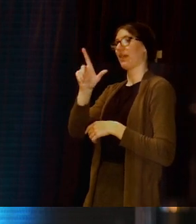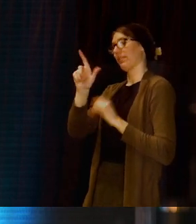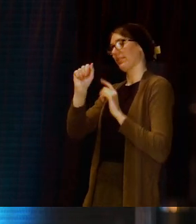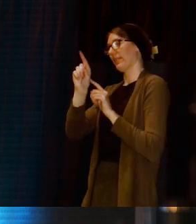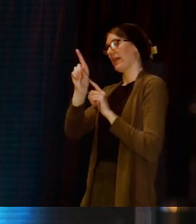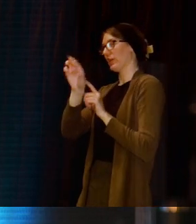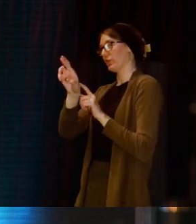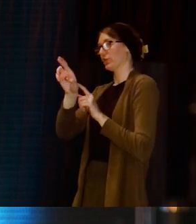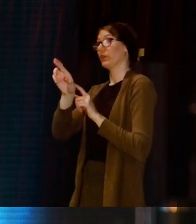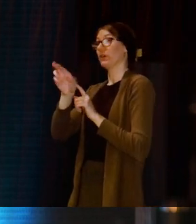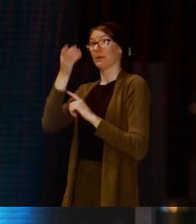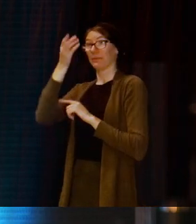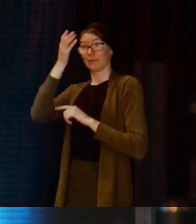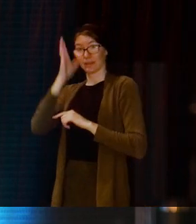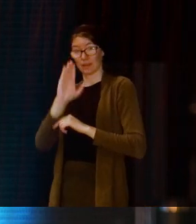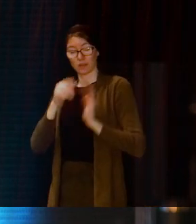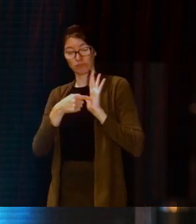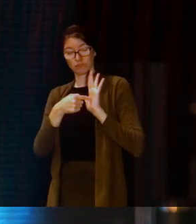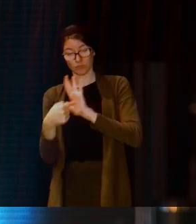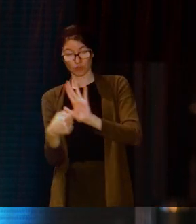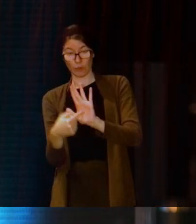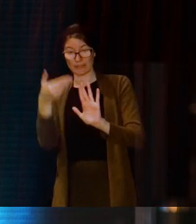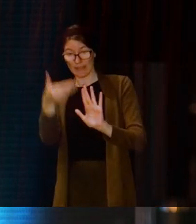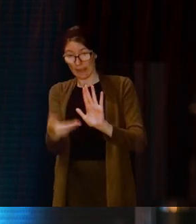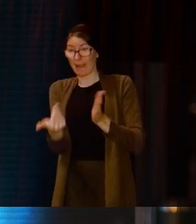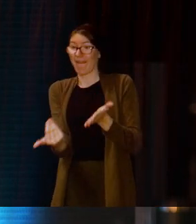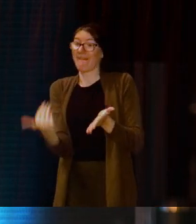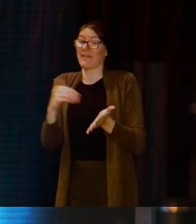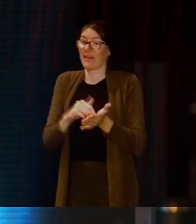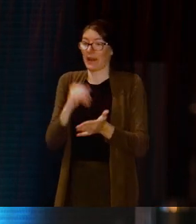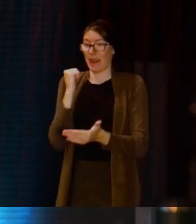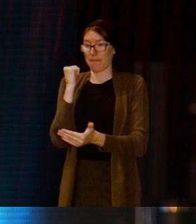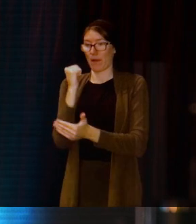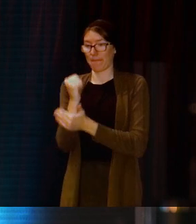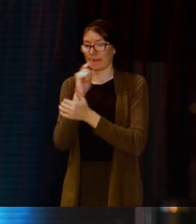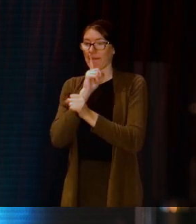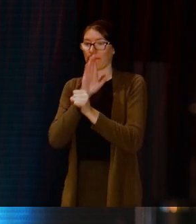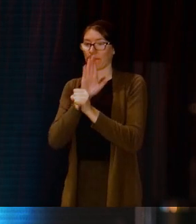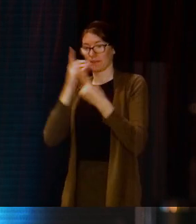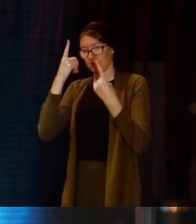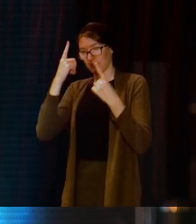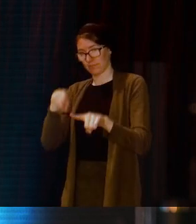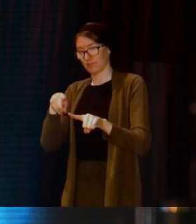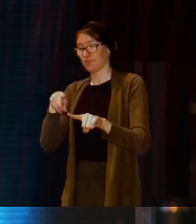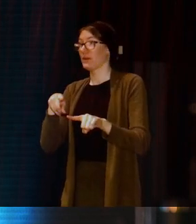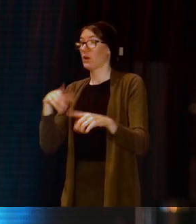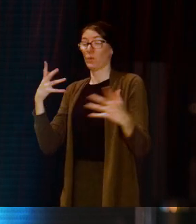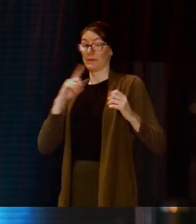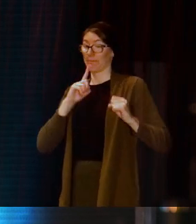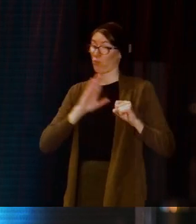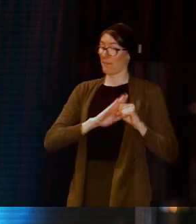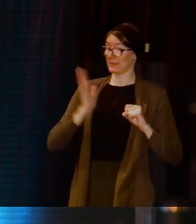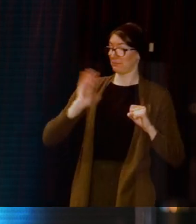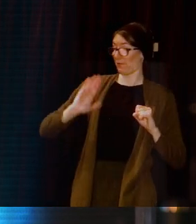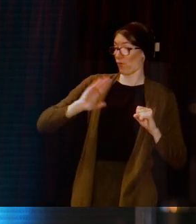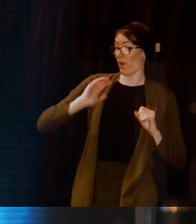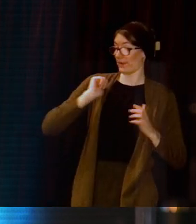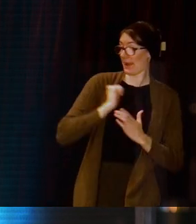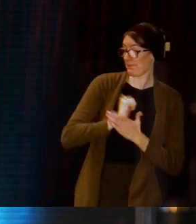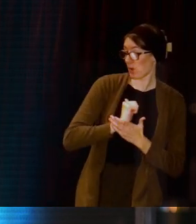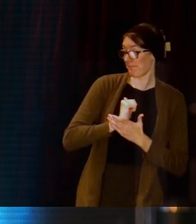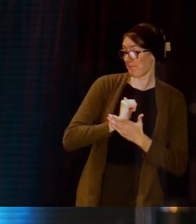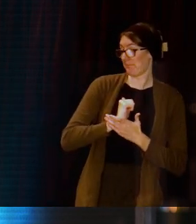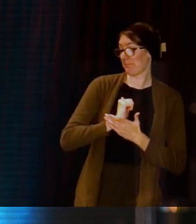that, God reiterates to him the Abrahamic covenant. What I promised to Abraham, I've